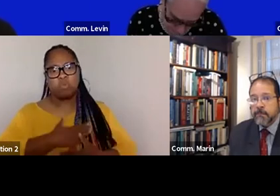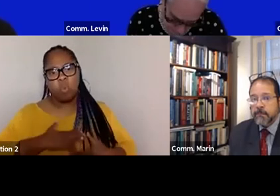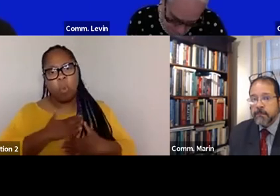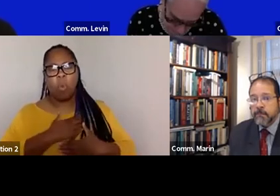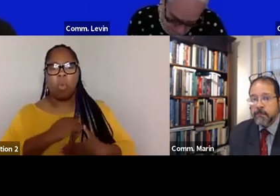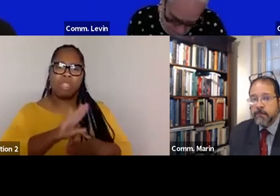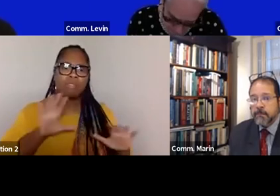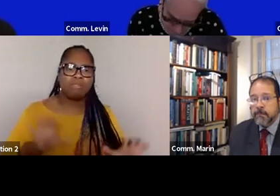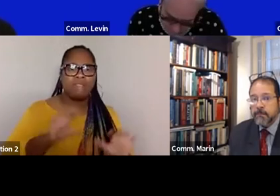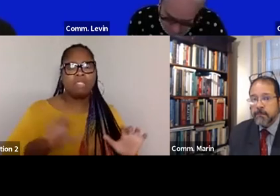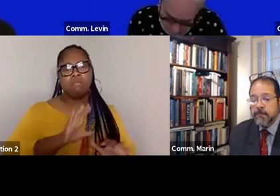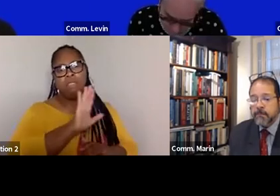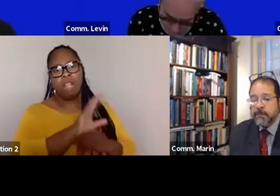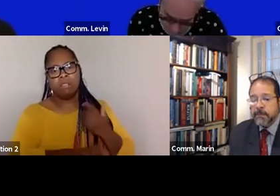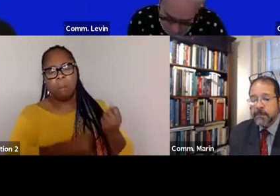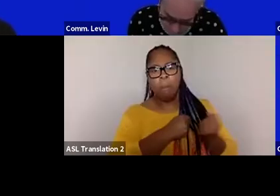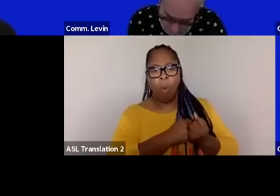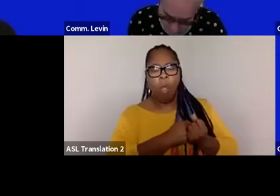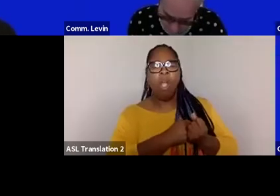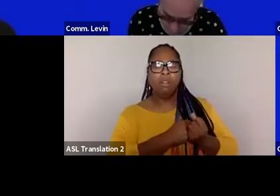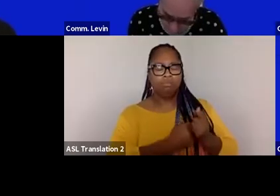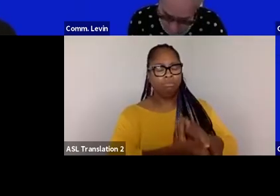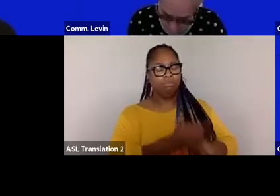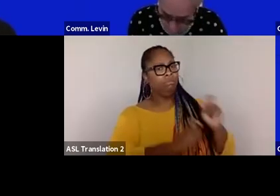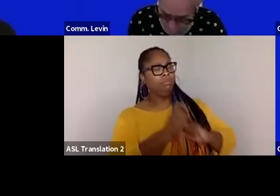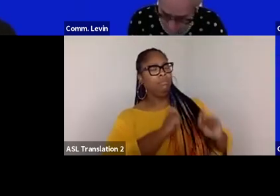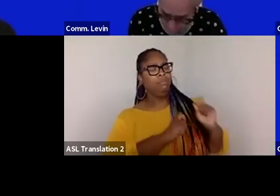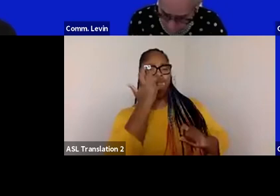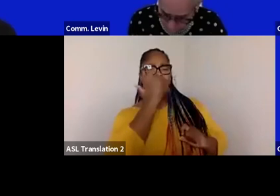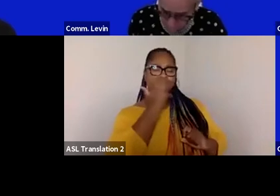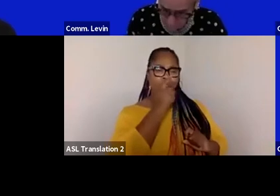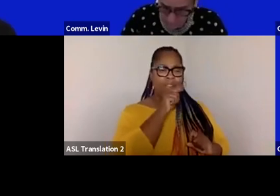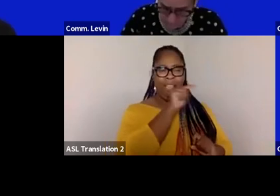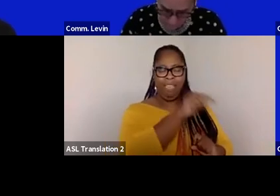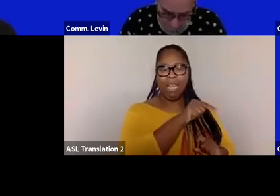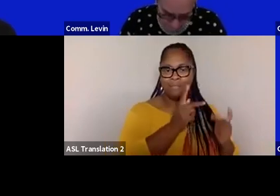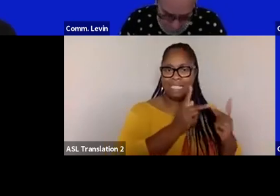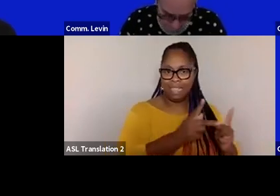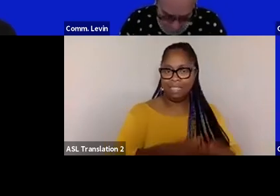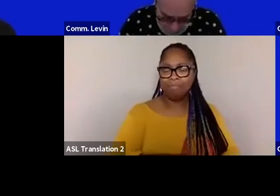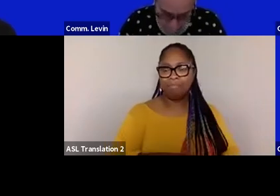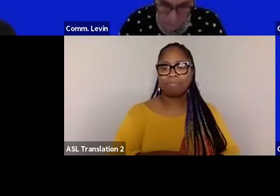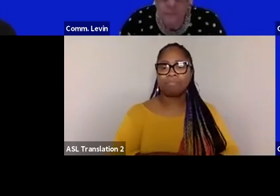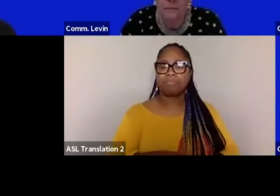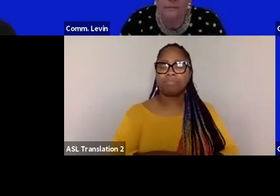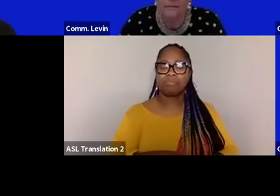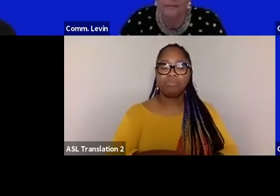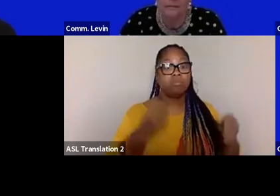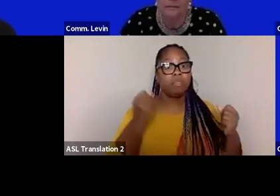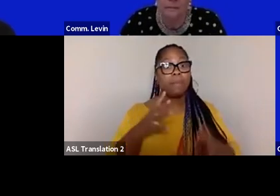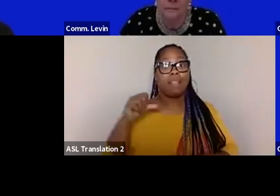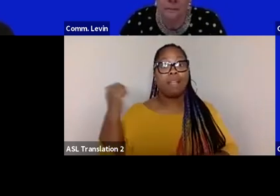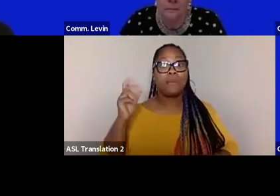and supports that are provided at this facility. I know that many other